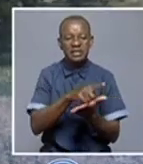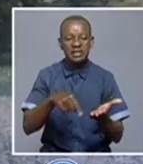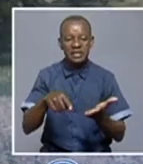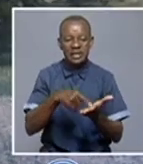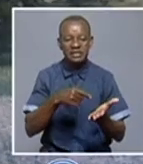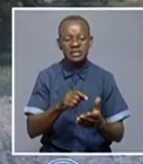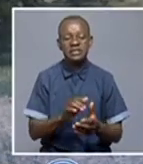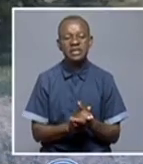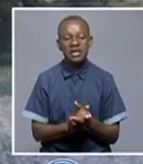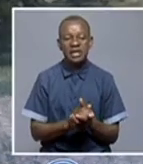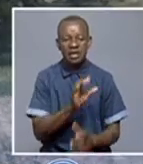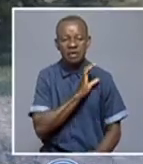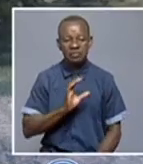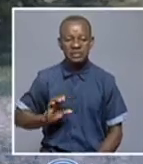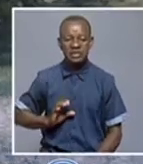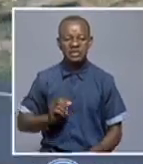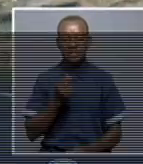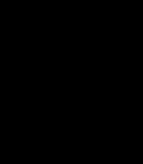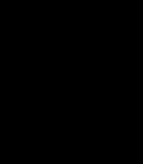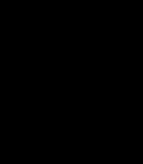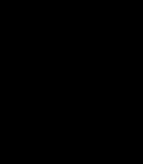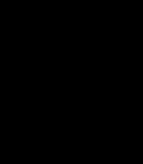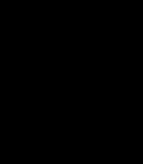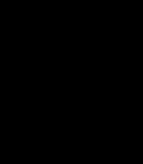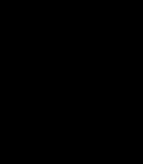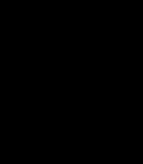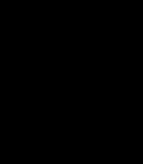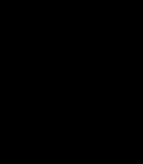country, and at this point in time, they are sure that